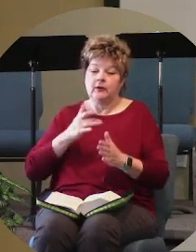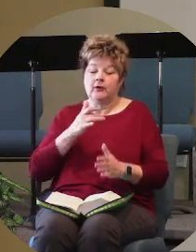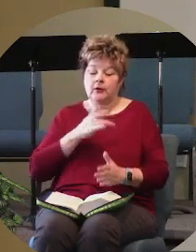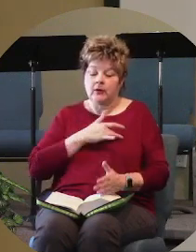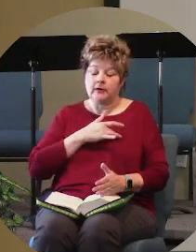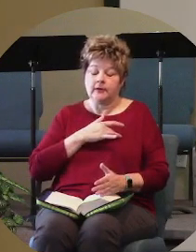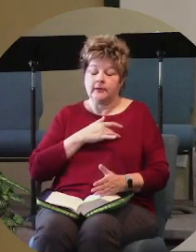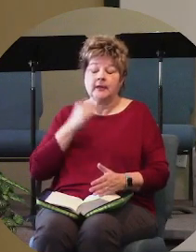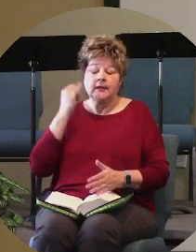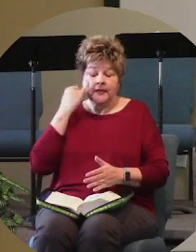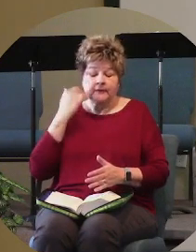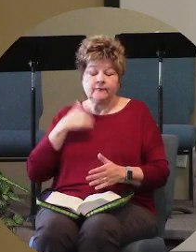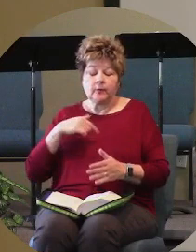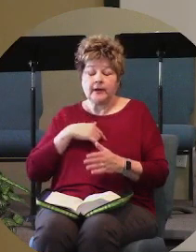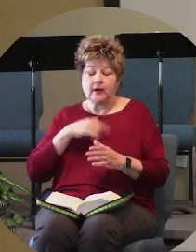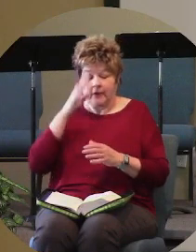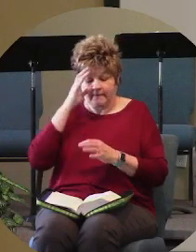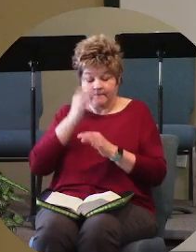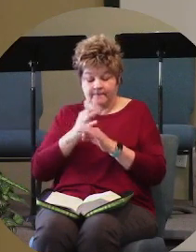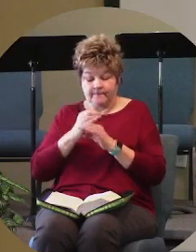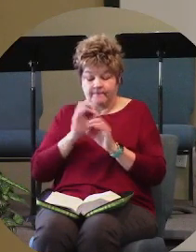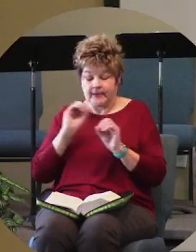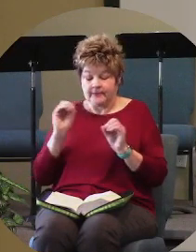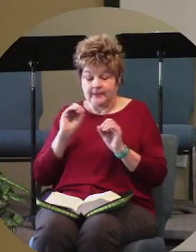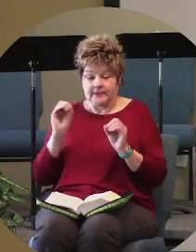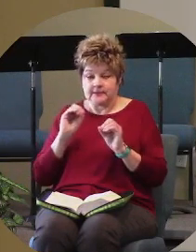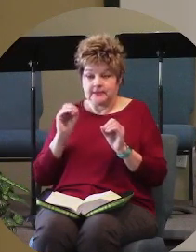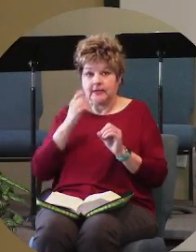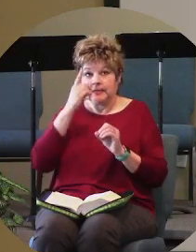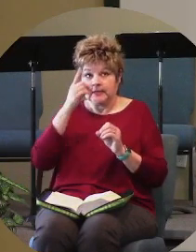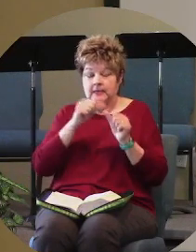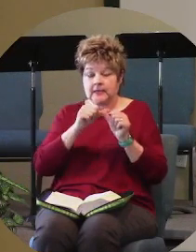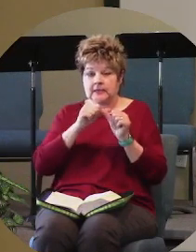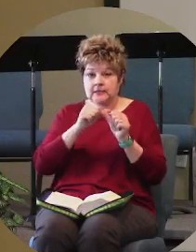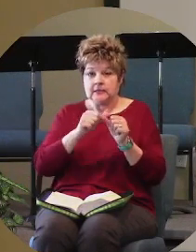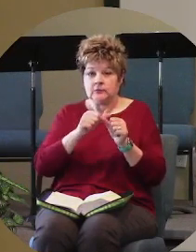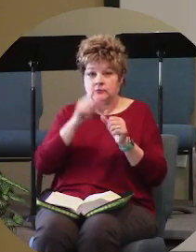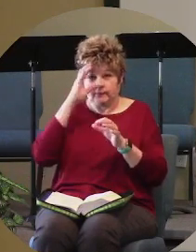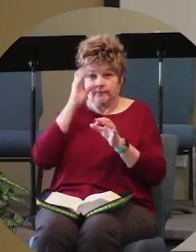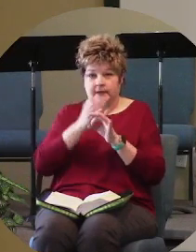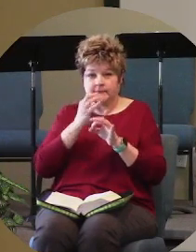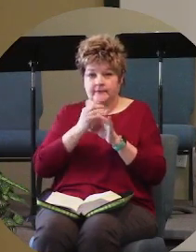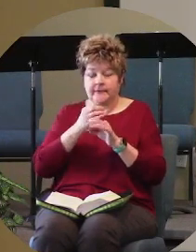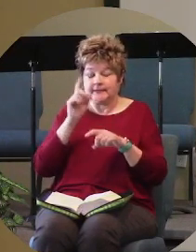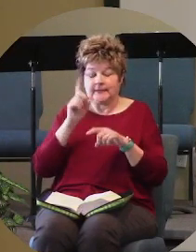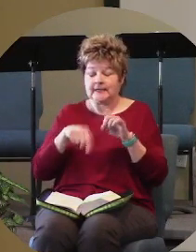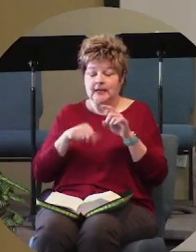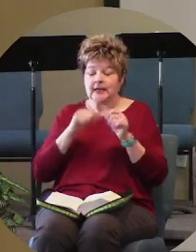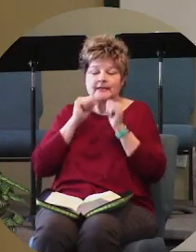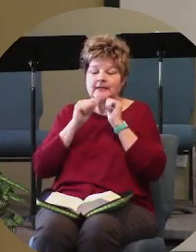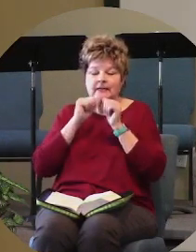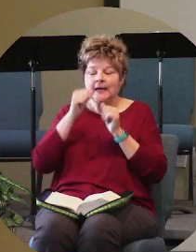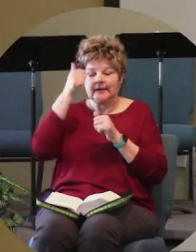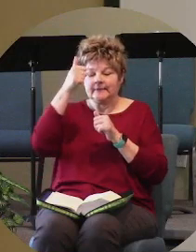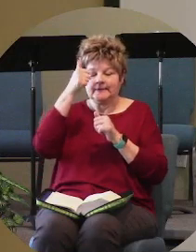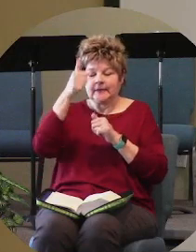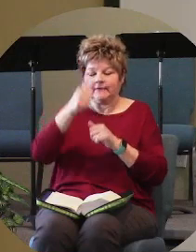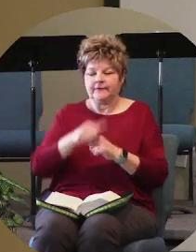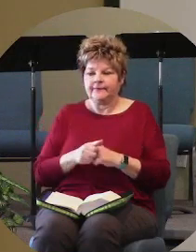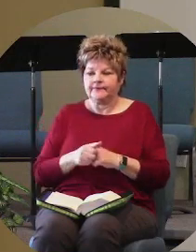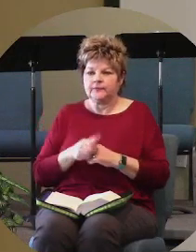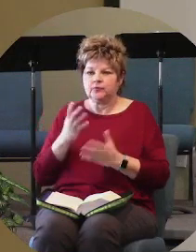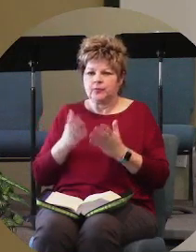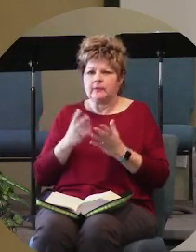If we are faithless, he remains faithful, for he cannot deny himself. I think this is probably the